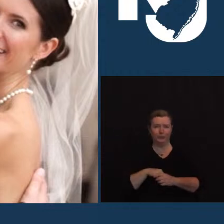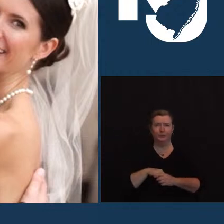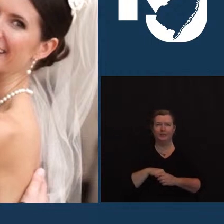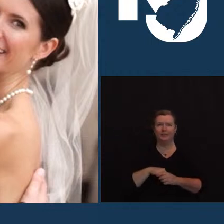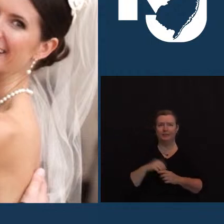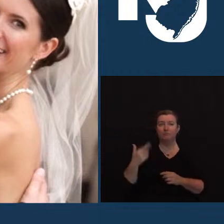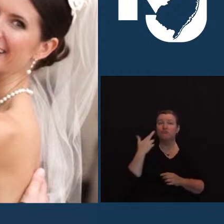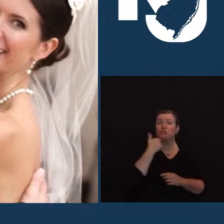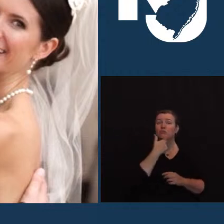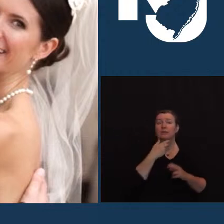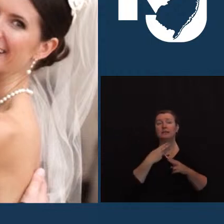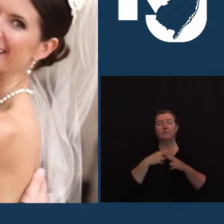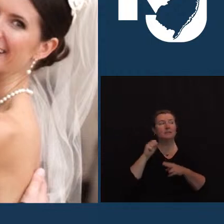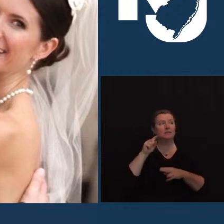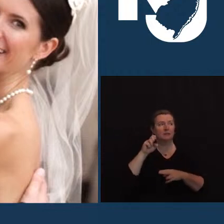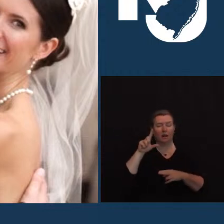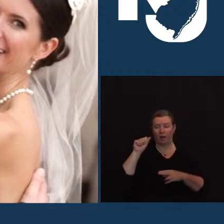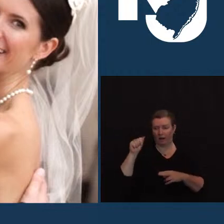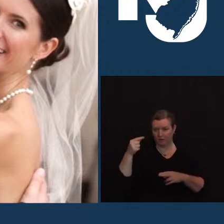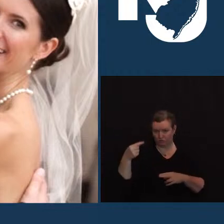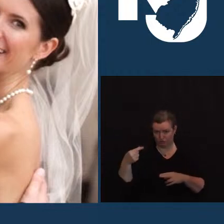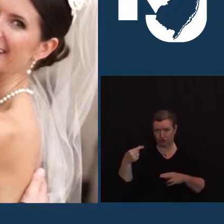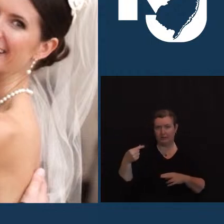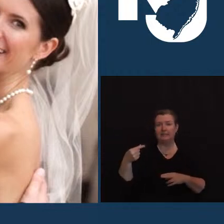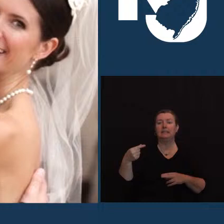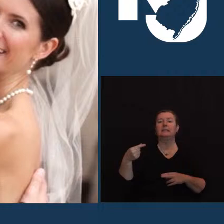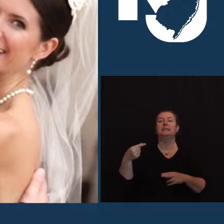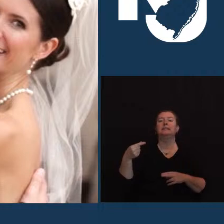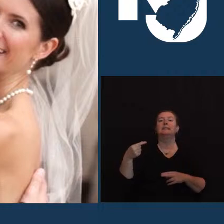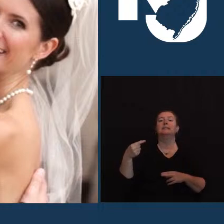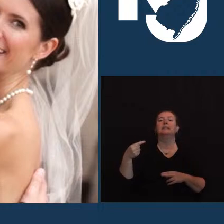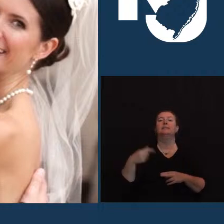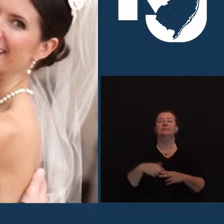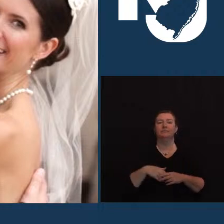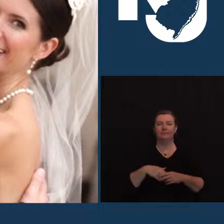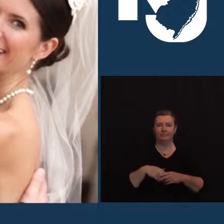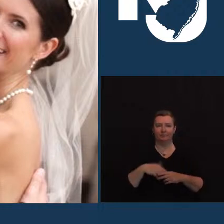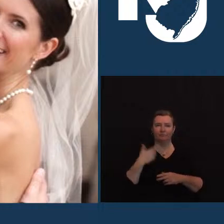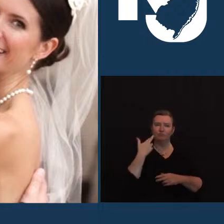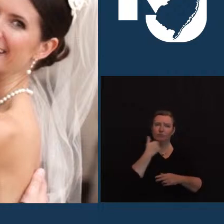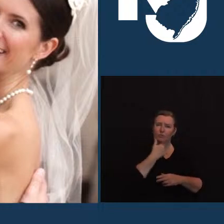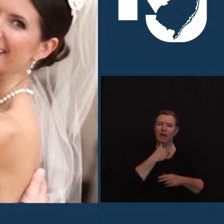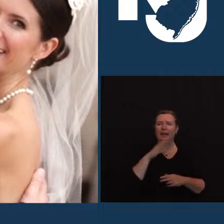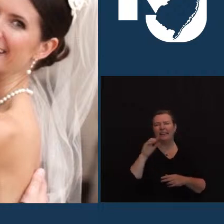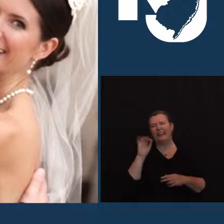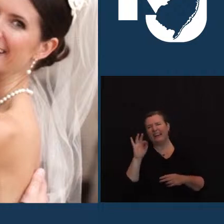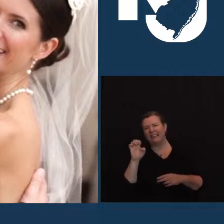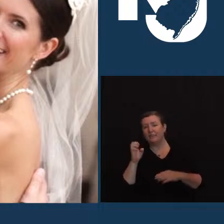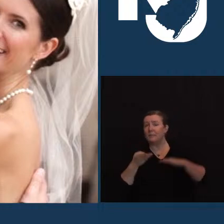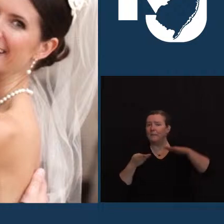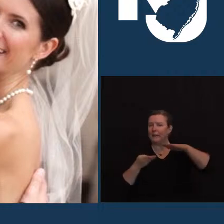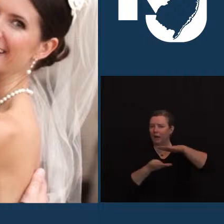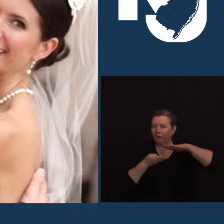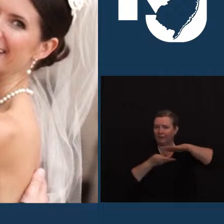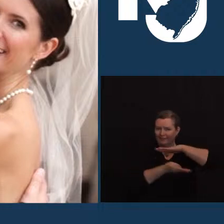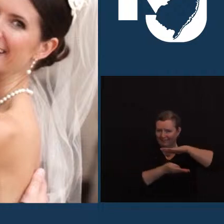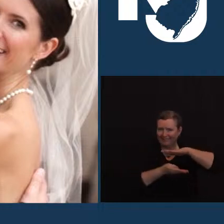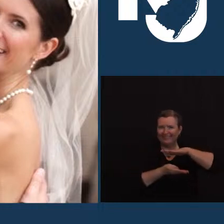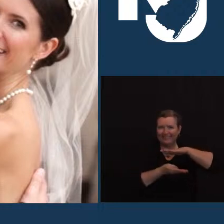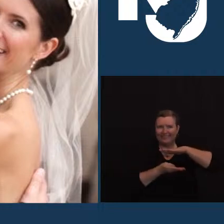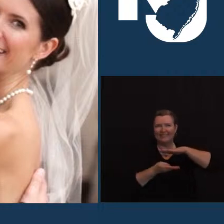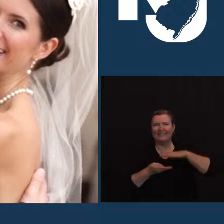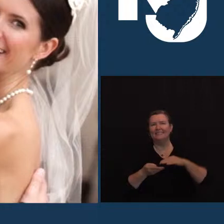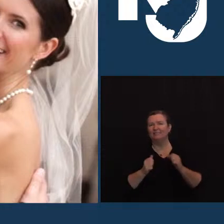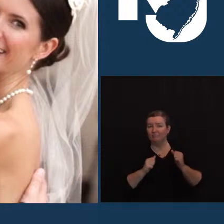Restaurant. It's not just a restaurant, it's a cafe, and it's a from-scratch bakery that has been in business since 2007